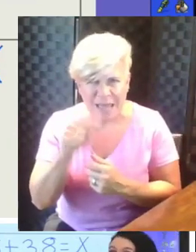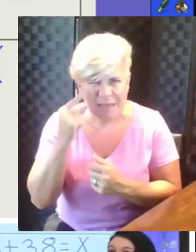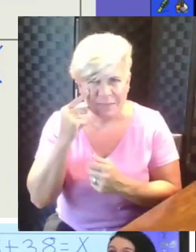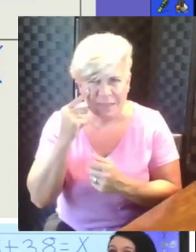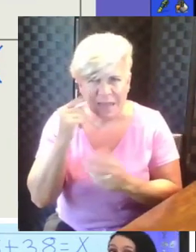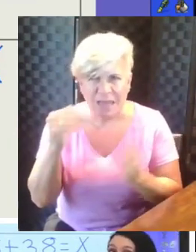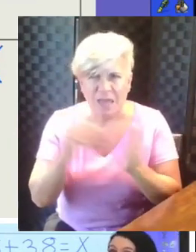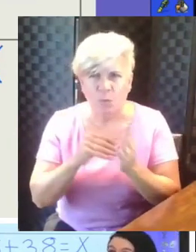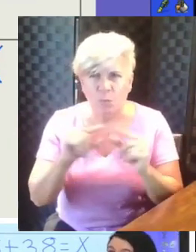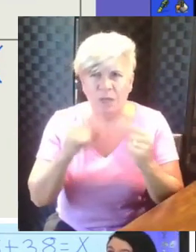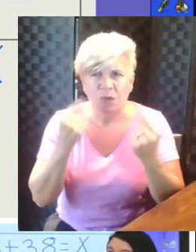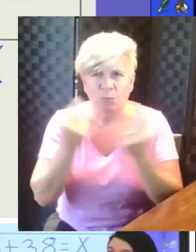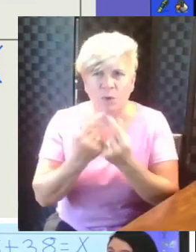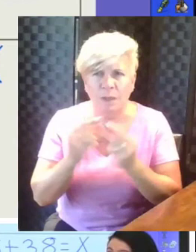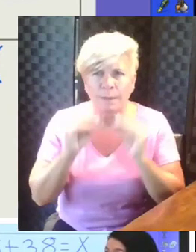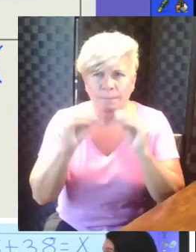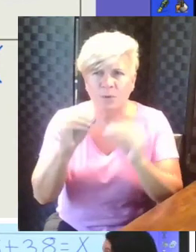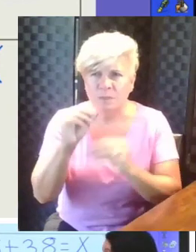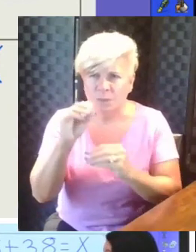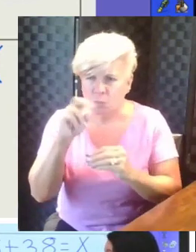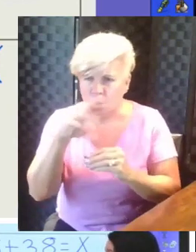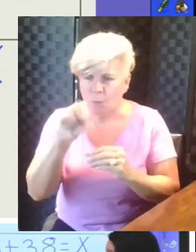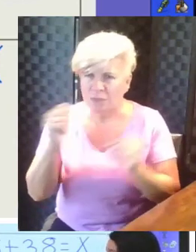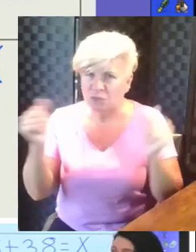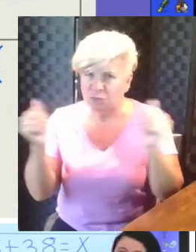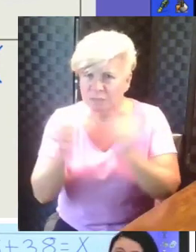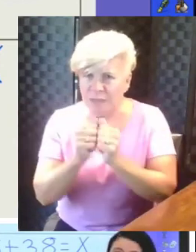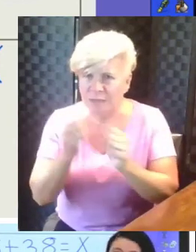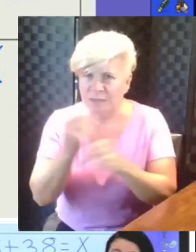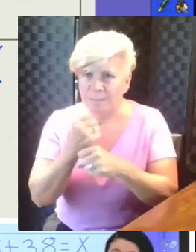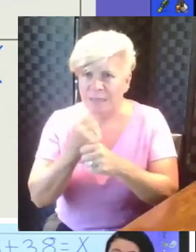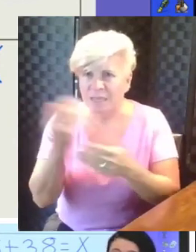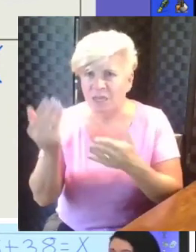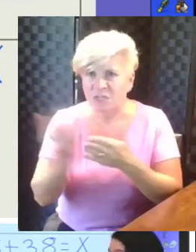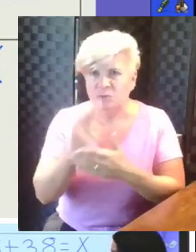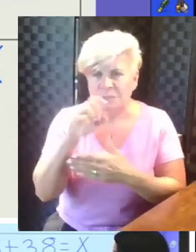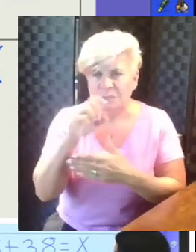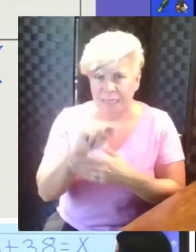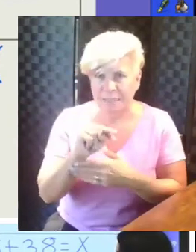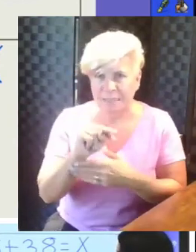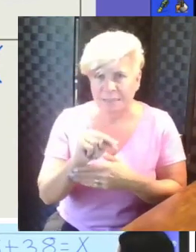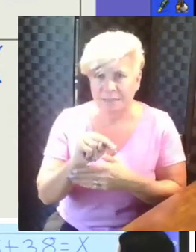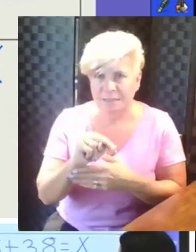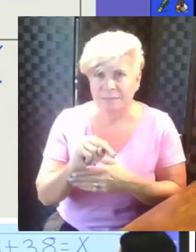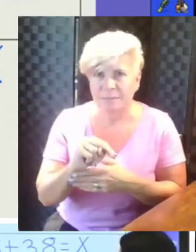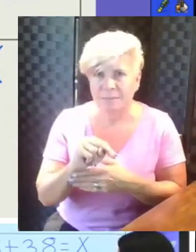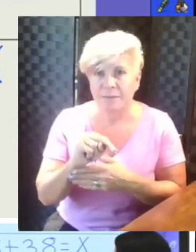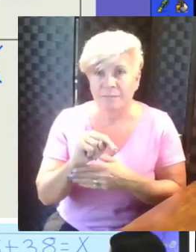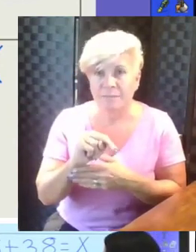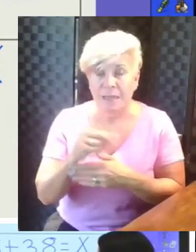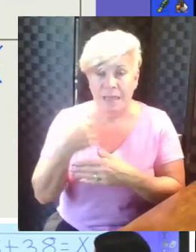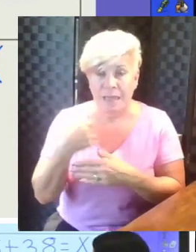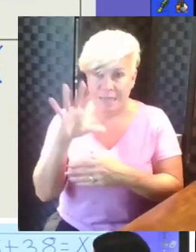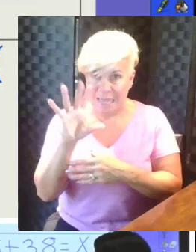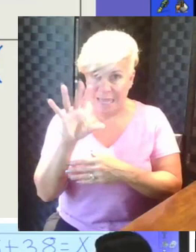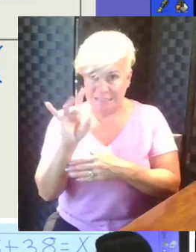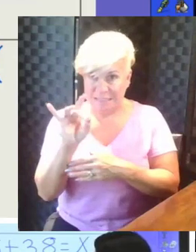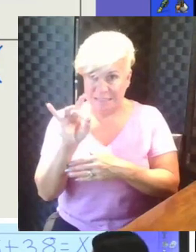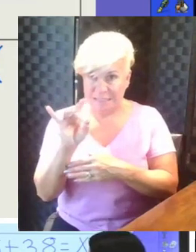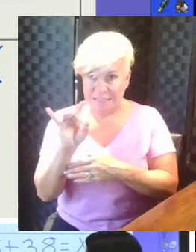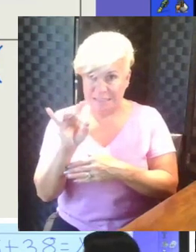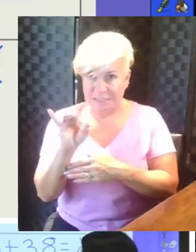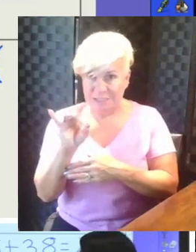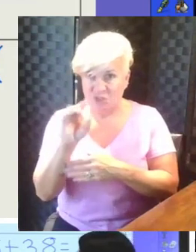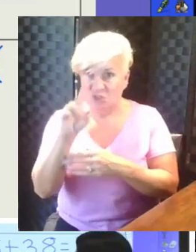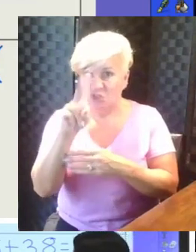regroup and put some 1s together to make a new 10. I know I have 8,